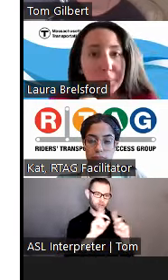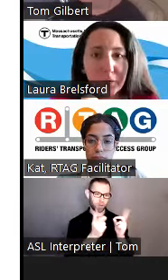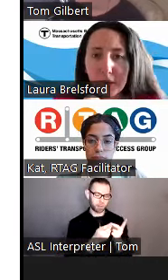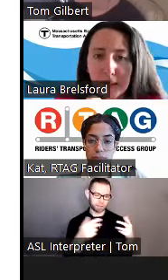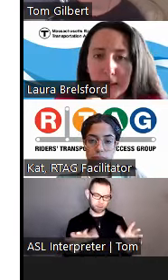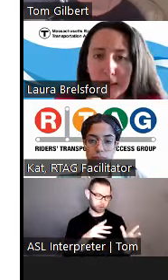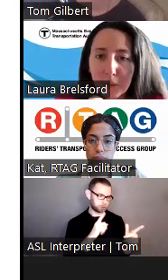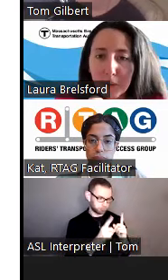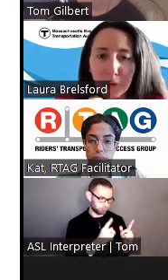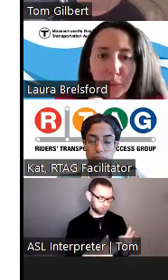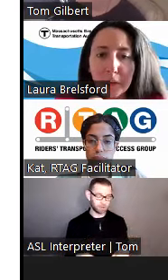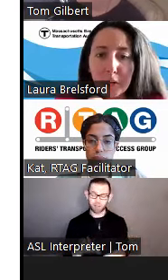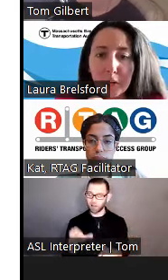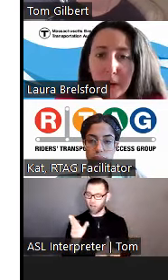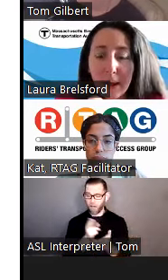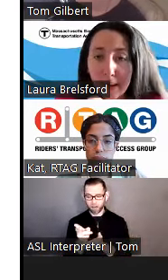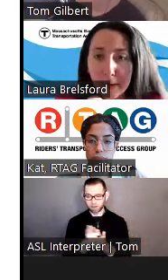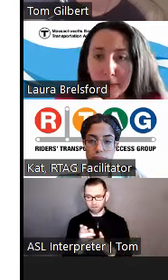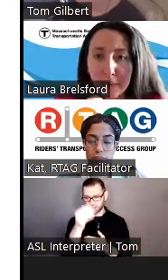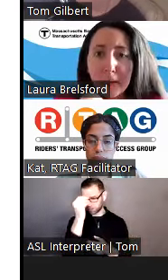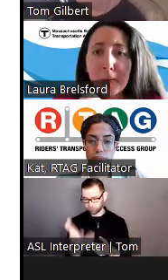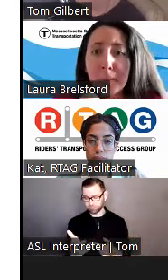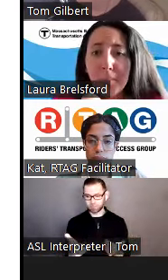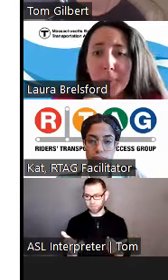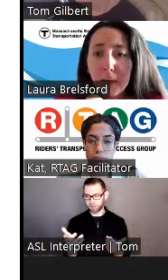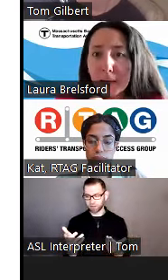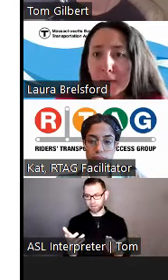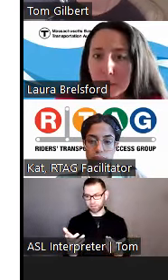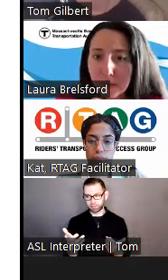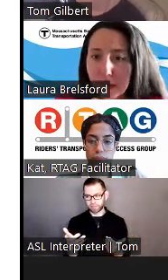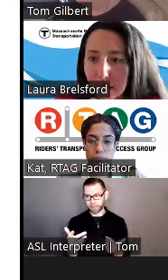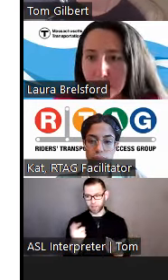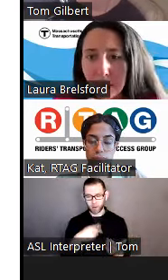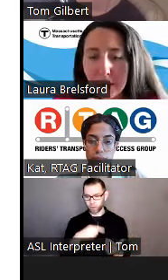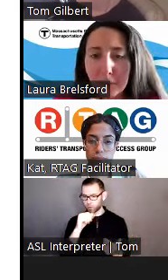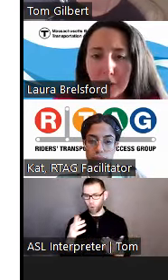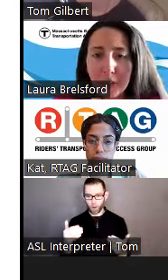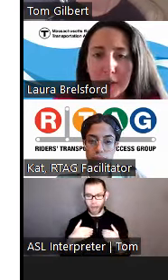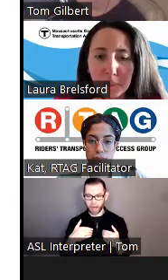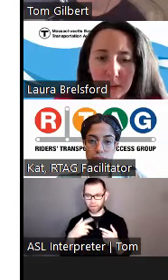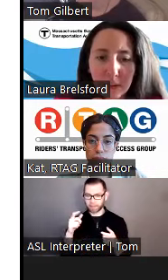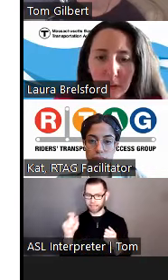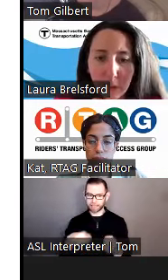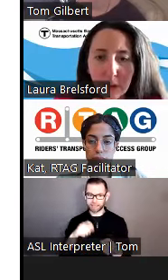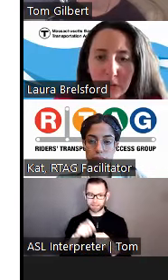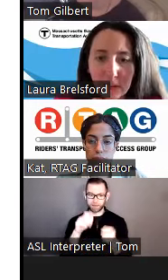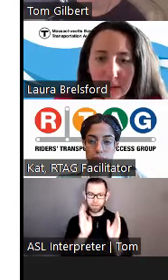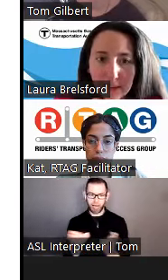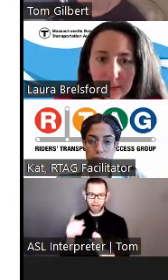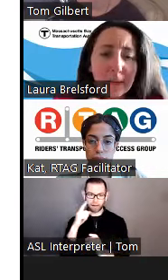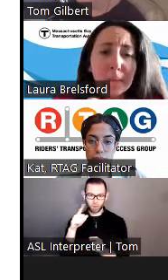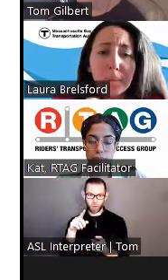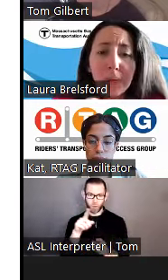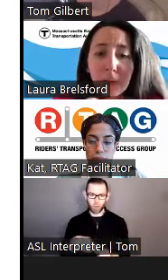To be perfectly candid with you, we don't have a specific game plan for these particular locations